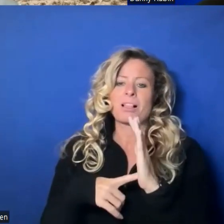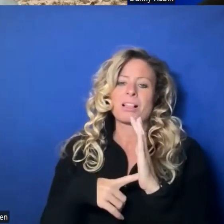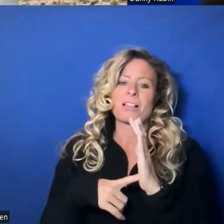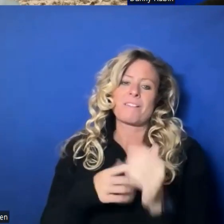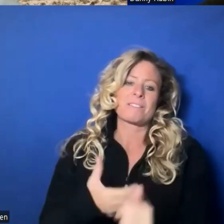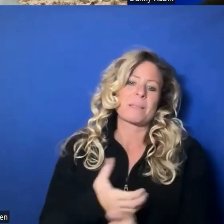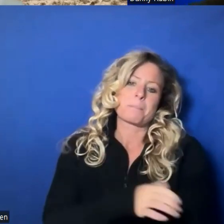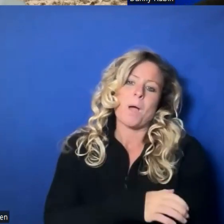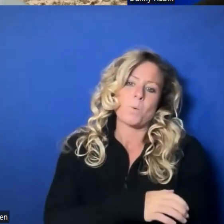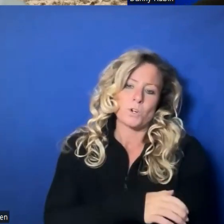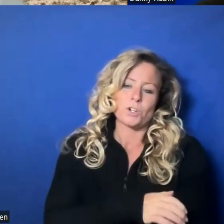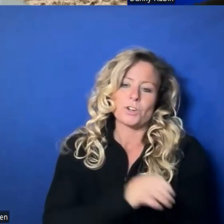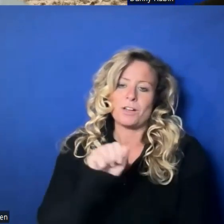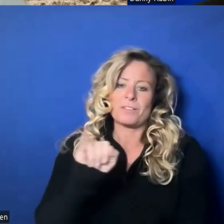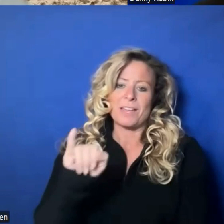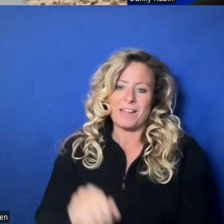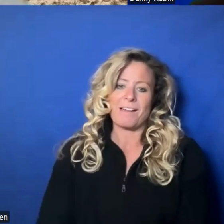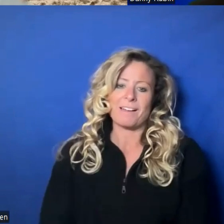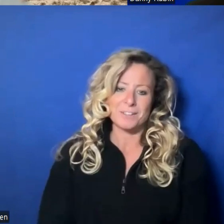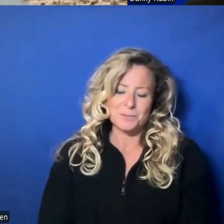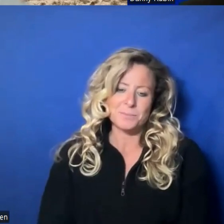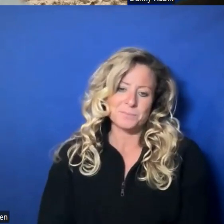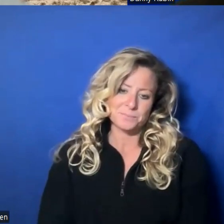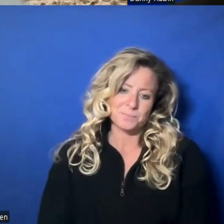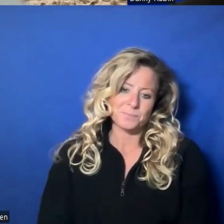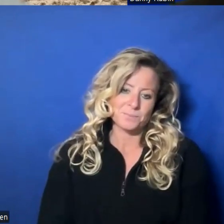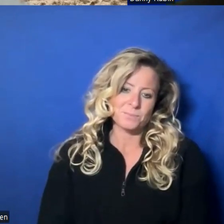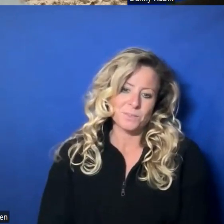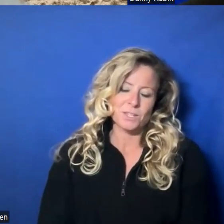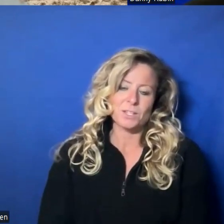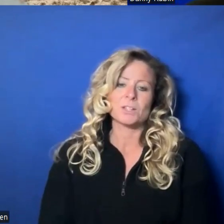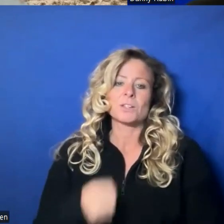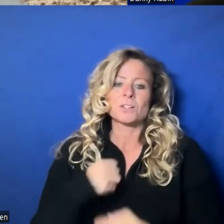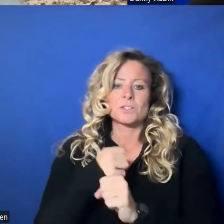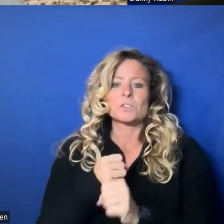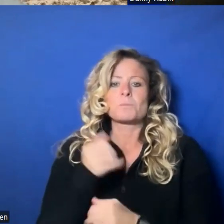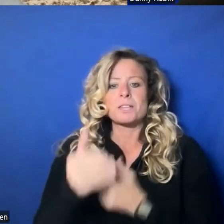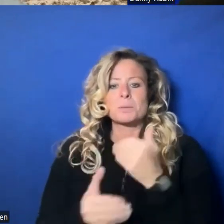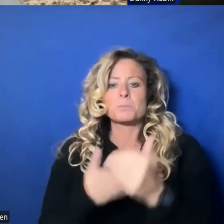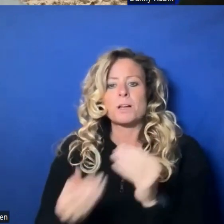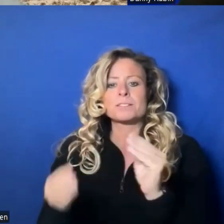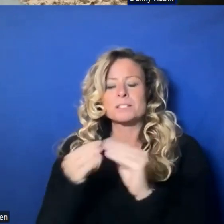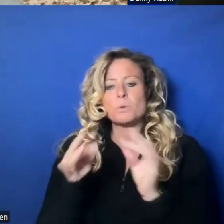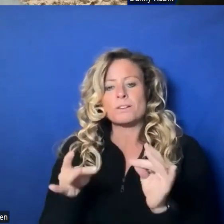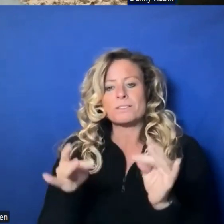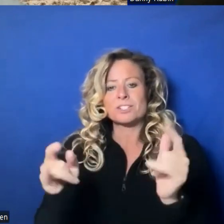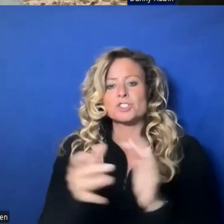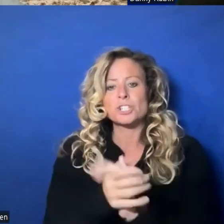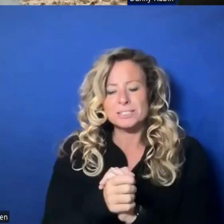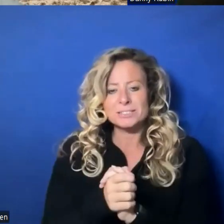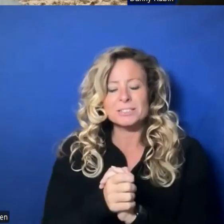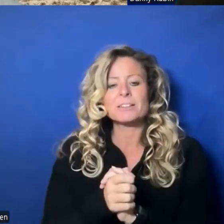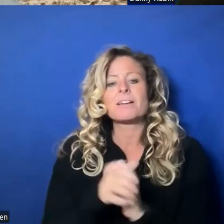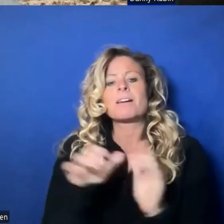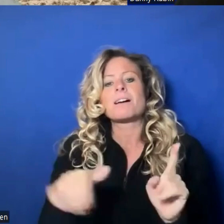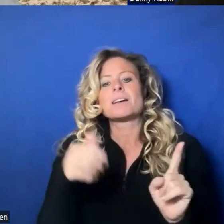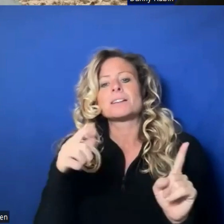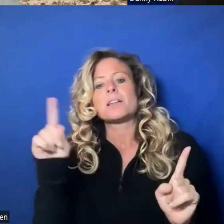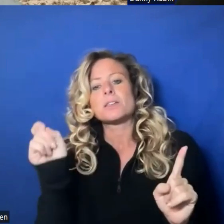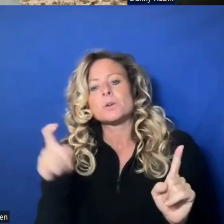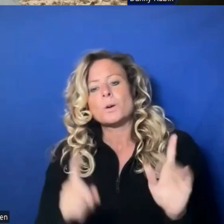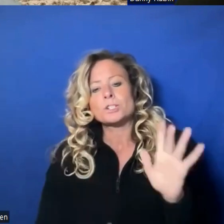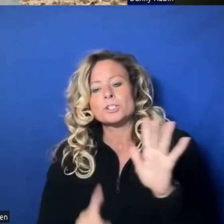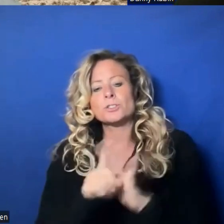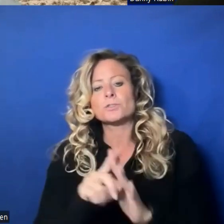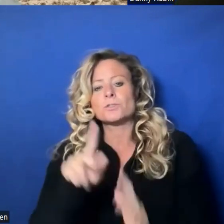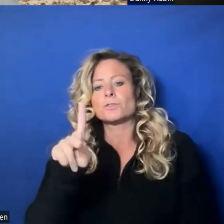power of AI to make a process more efficient. Another question from